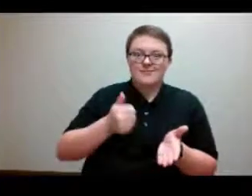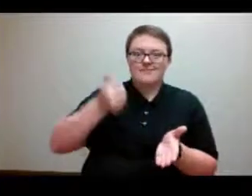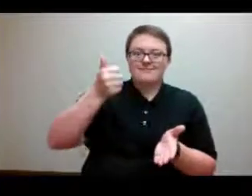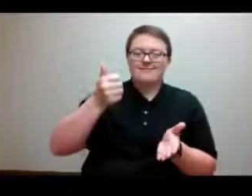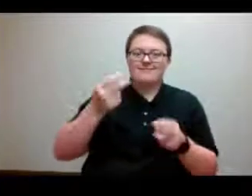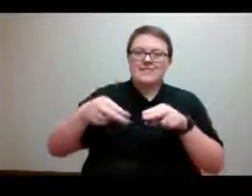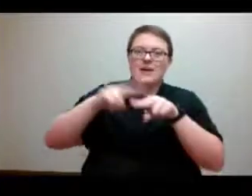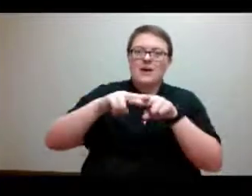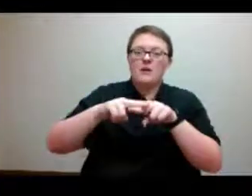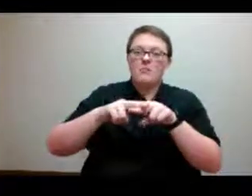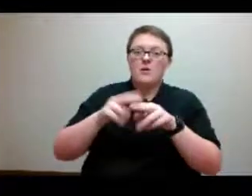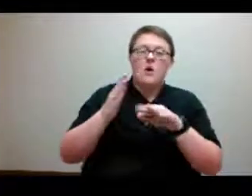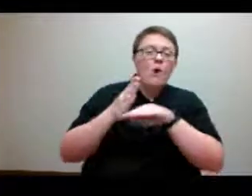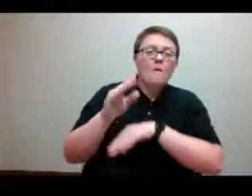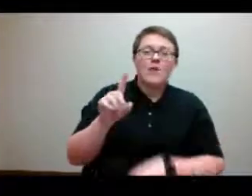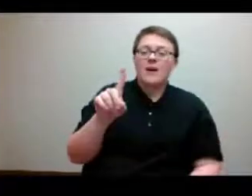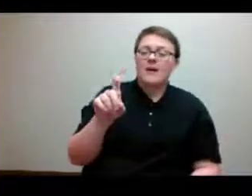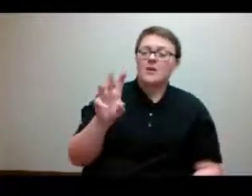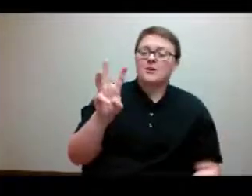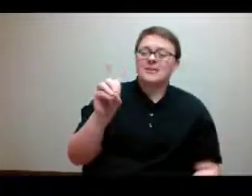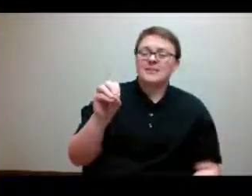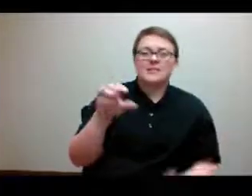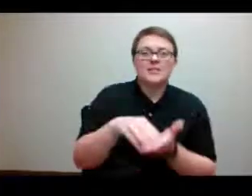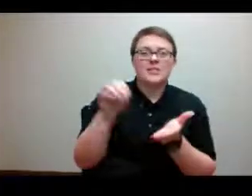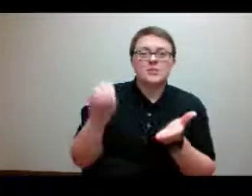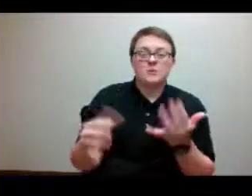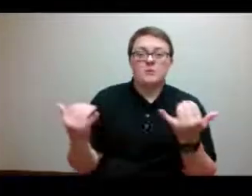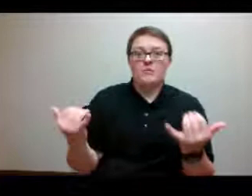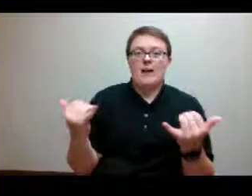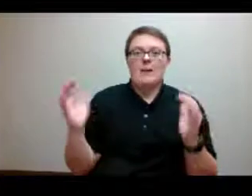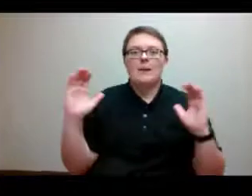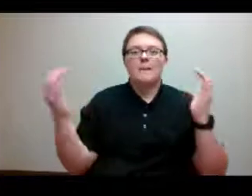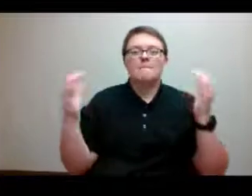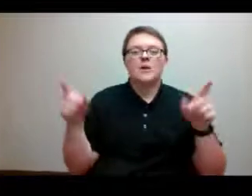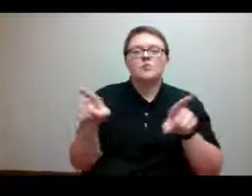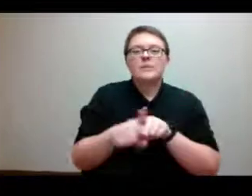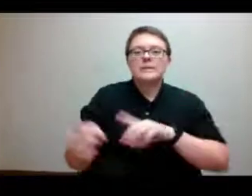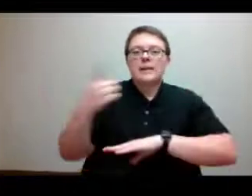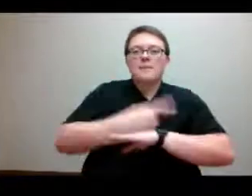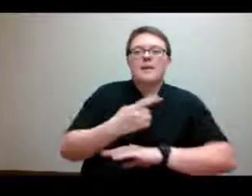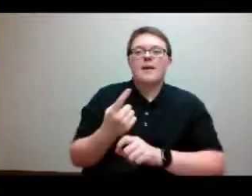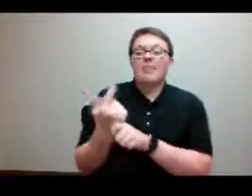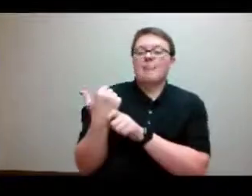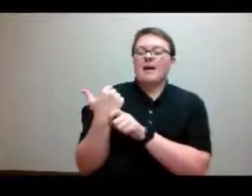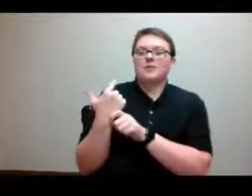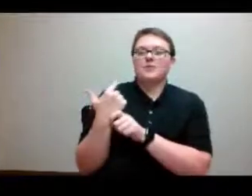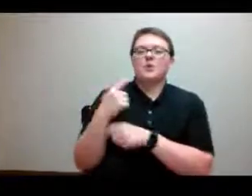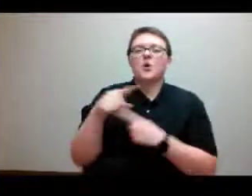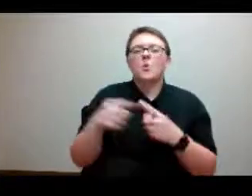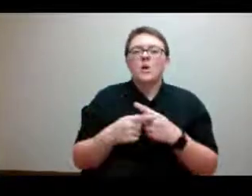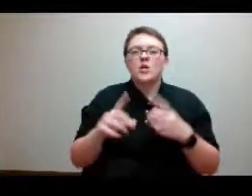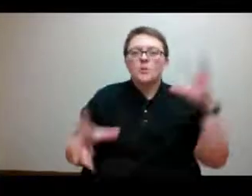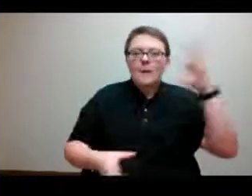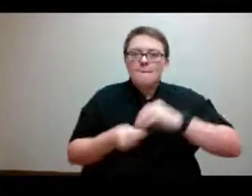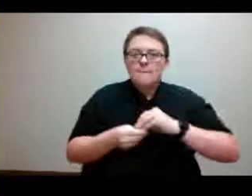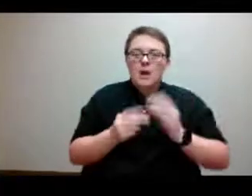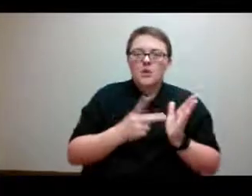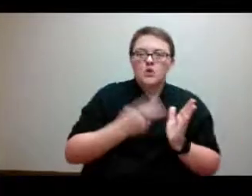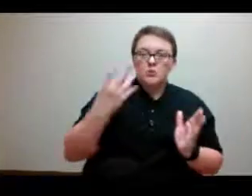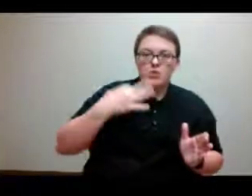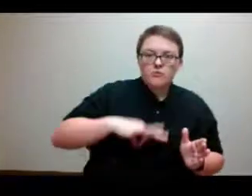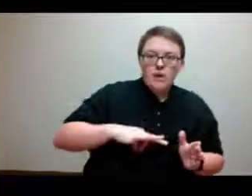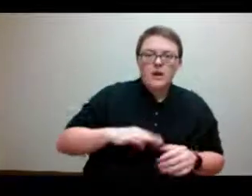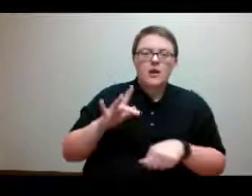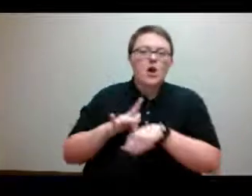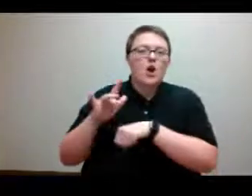over 160 students at this point compared to the same date last year when you combine our dual credit and our early college high school